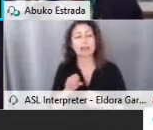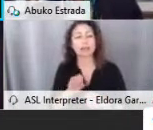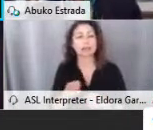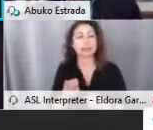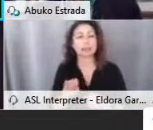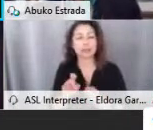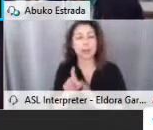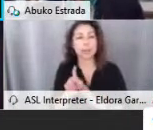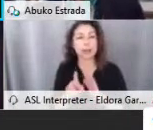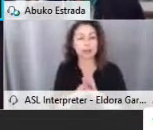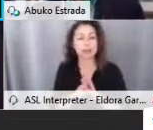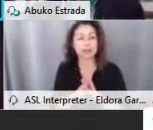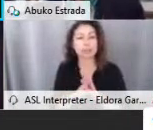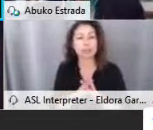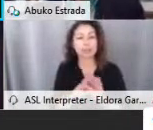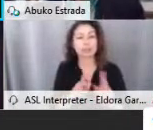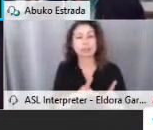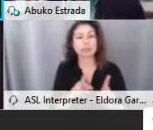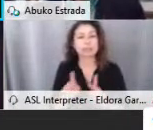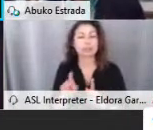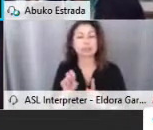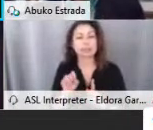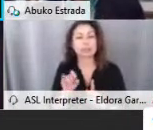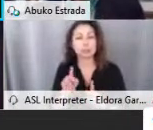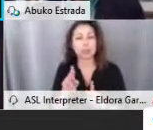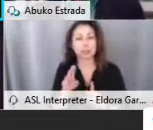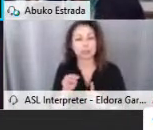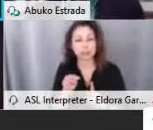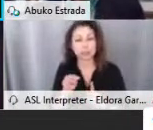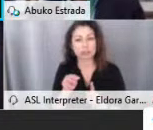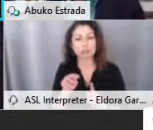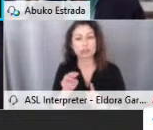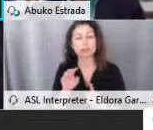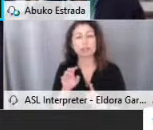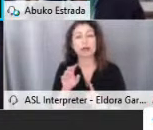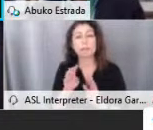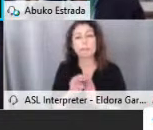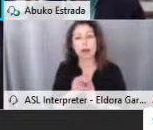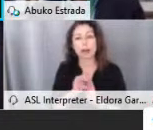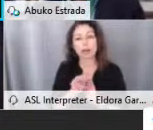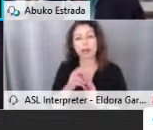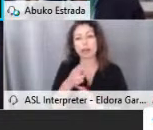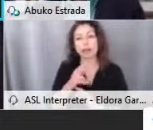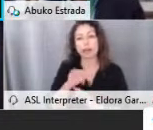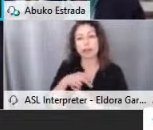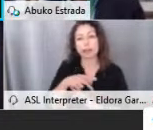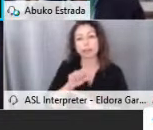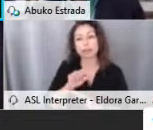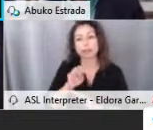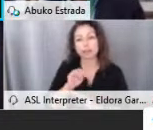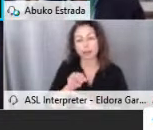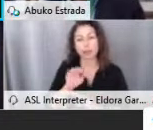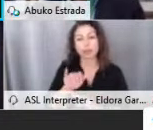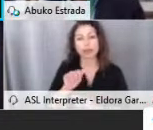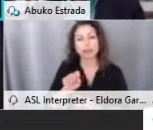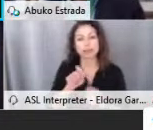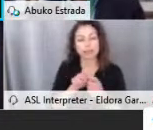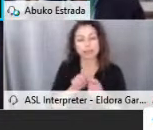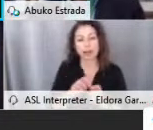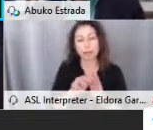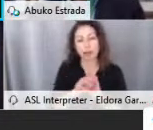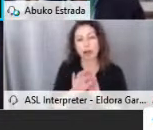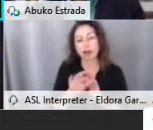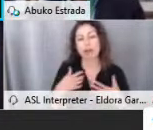Policy Simulation Model, HIPSIM for short. This is a detailed microsimulation model of the